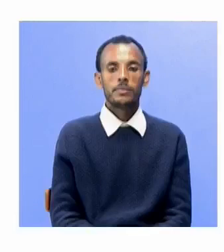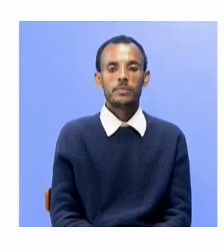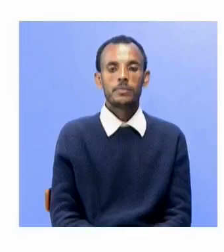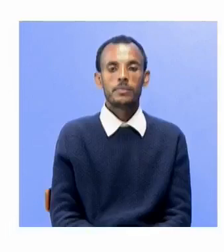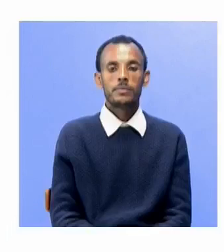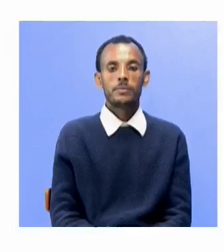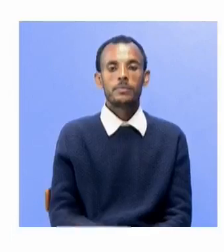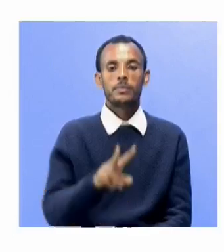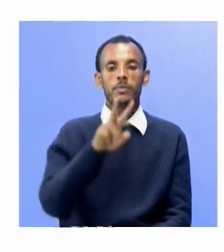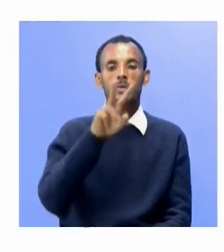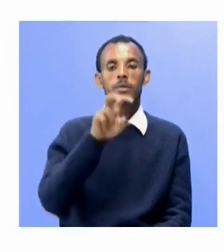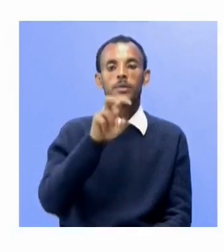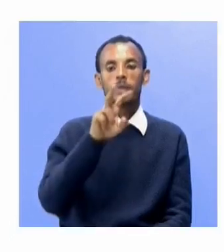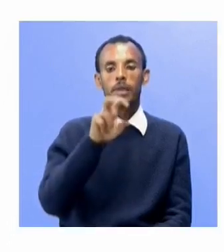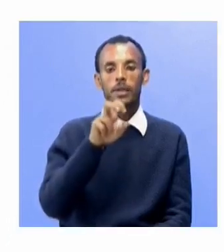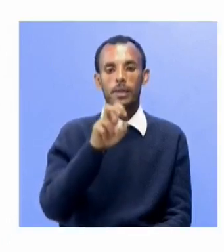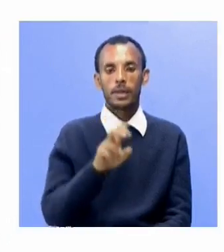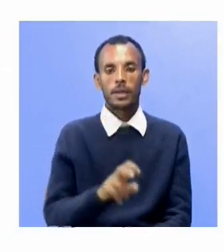20,